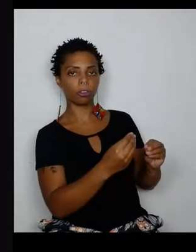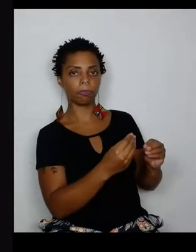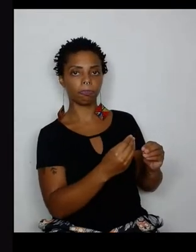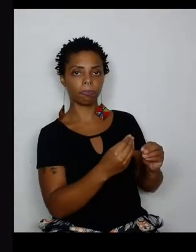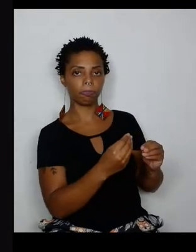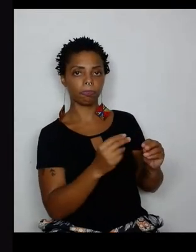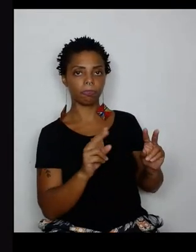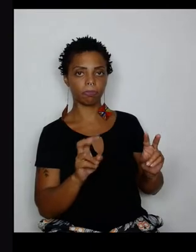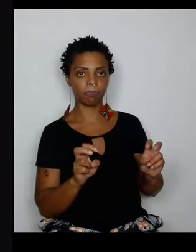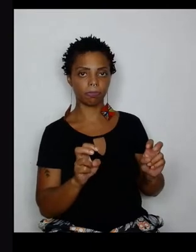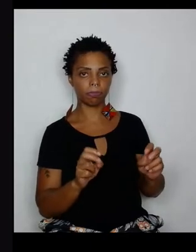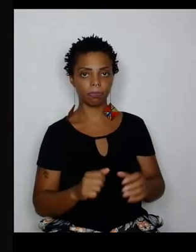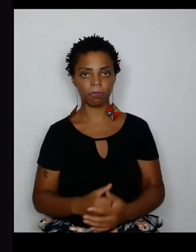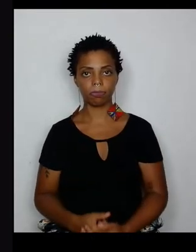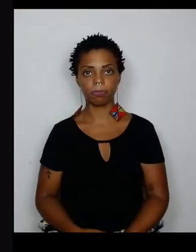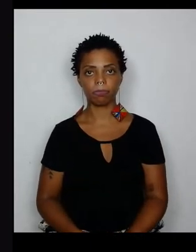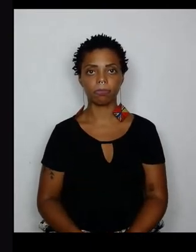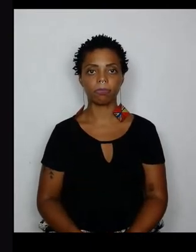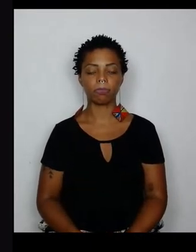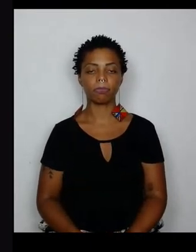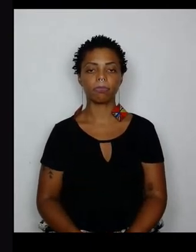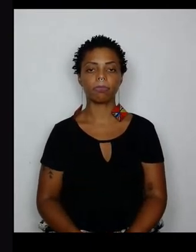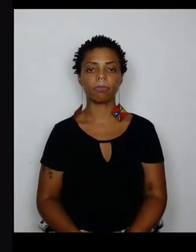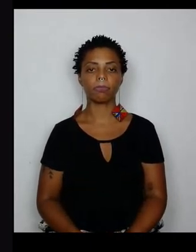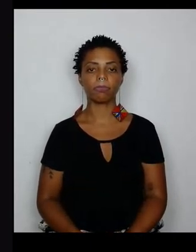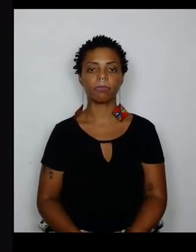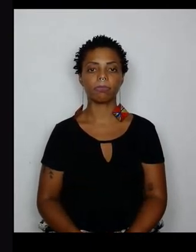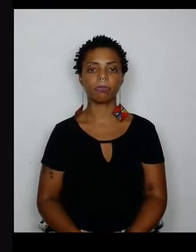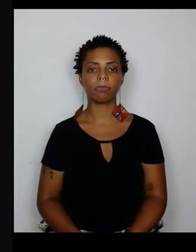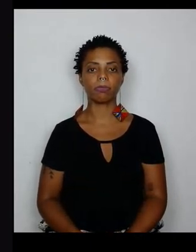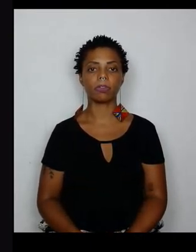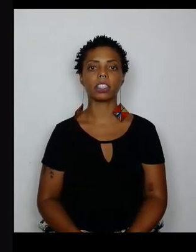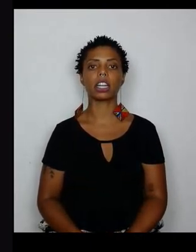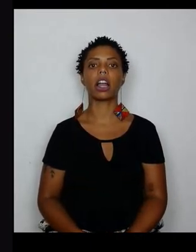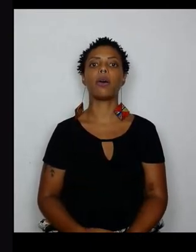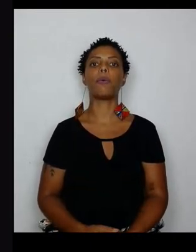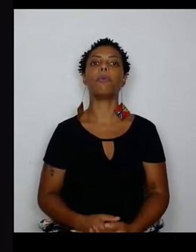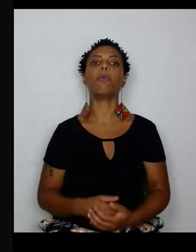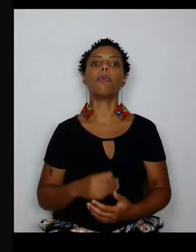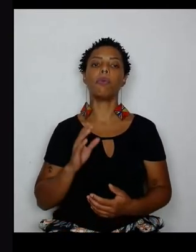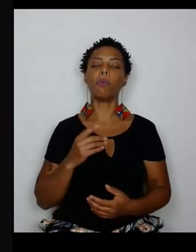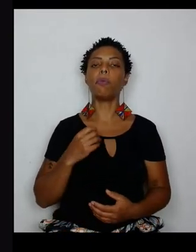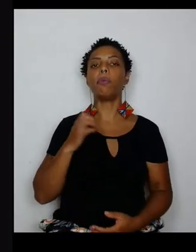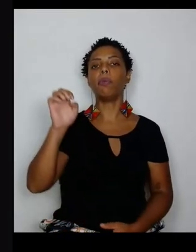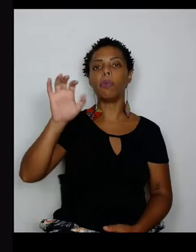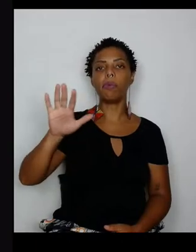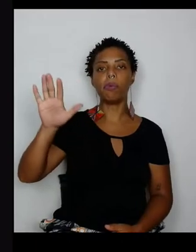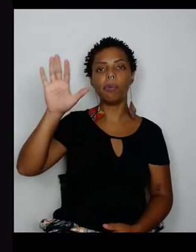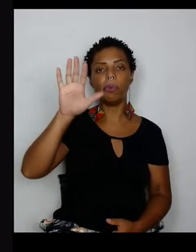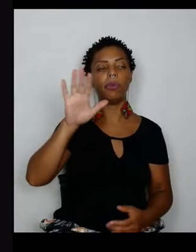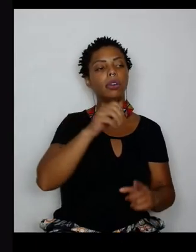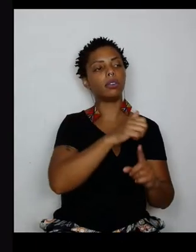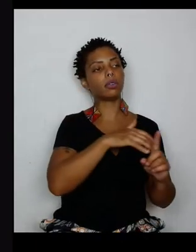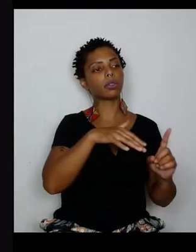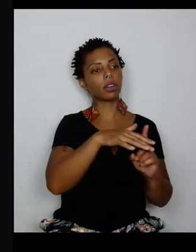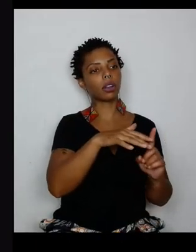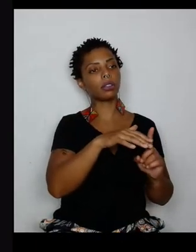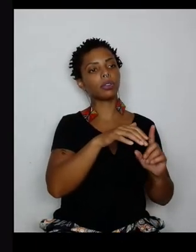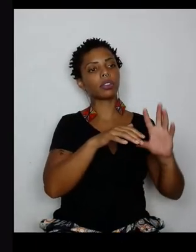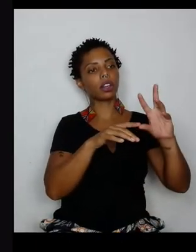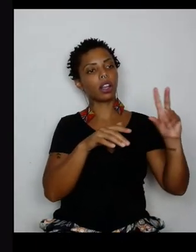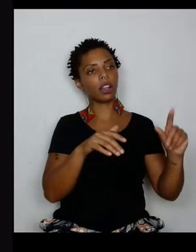in contrast to europe's much longer acquaintance with african american and asian